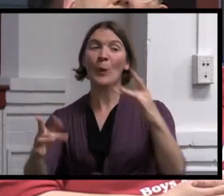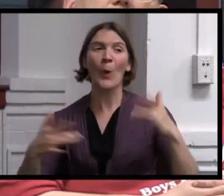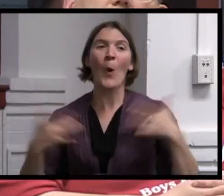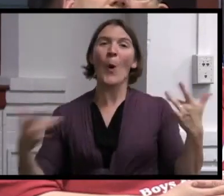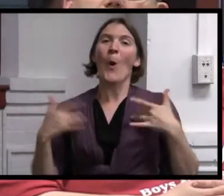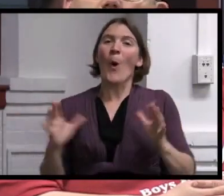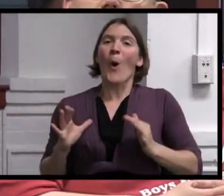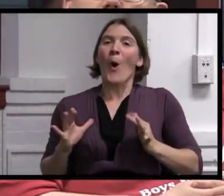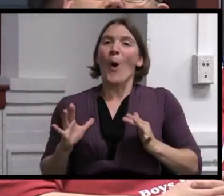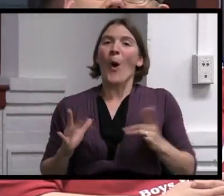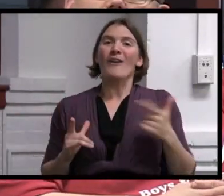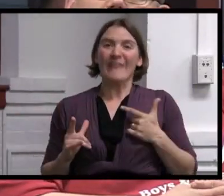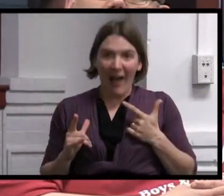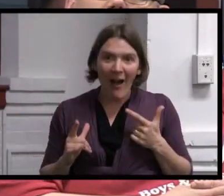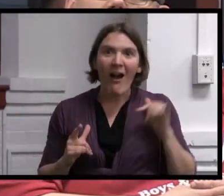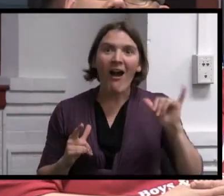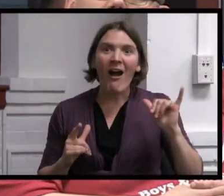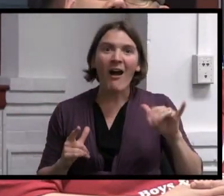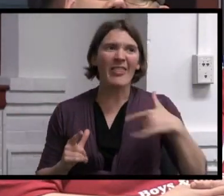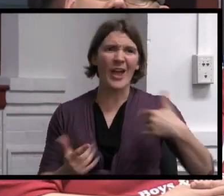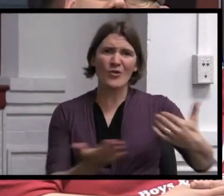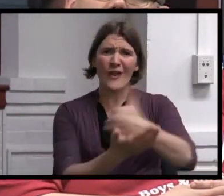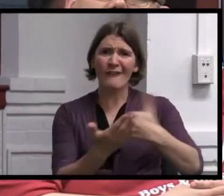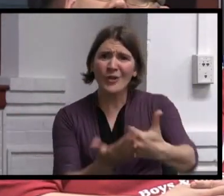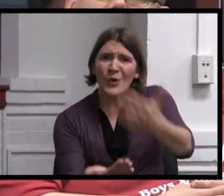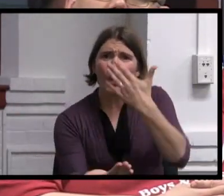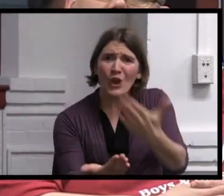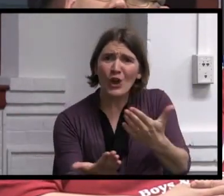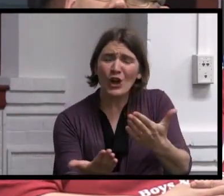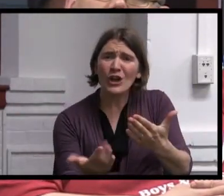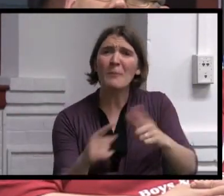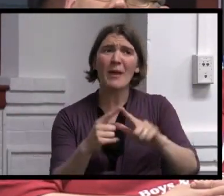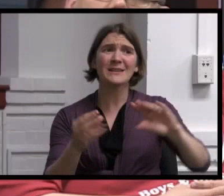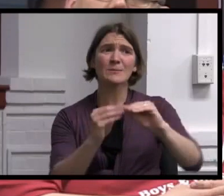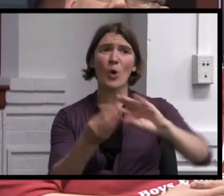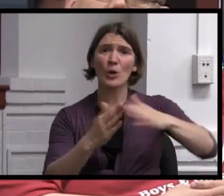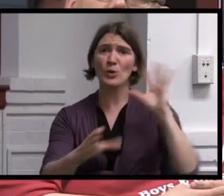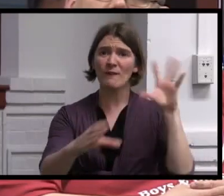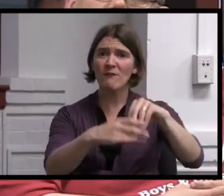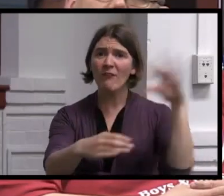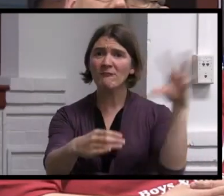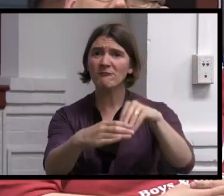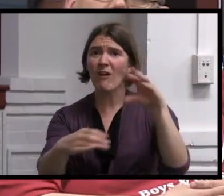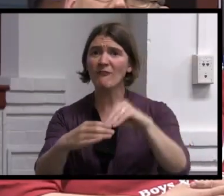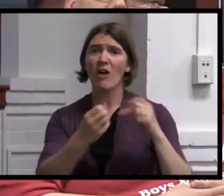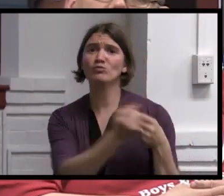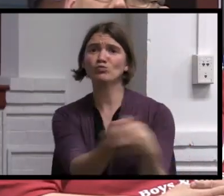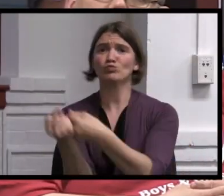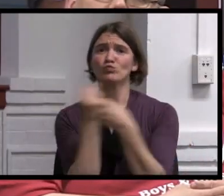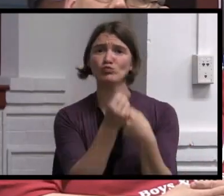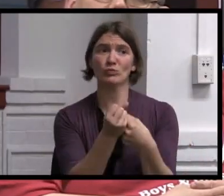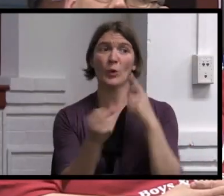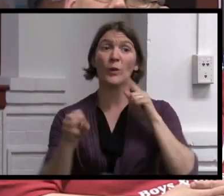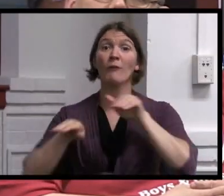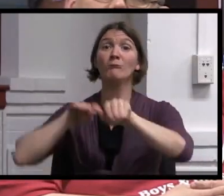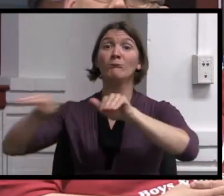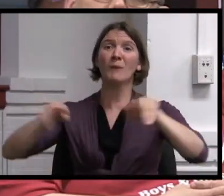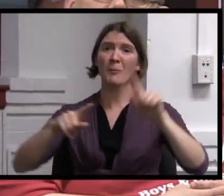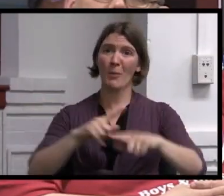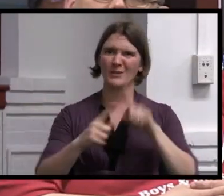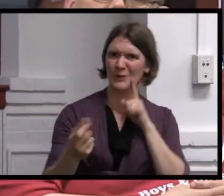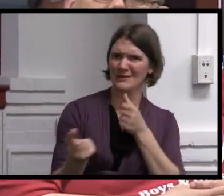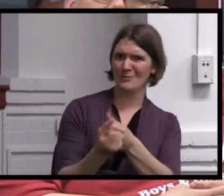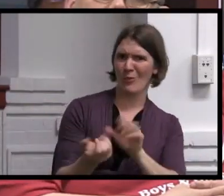circus, like us, it diversifies NECA's revenue and creates highly committed community students who provide a significant and continuous stream of